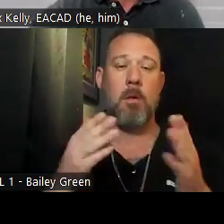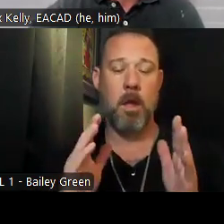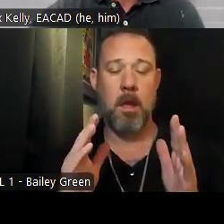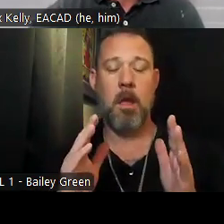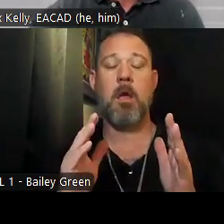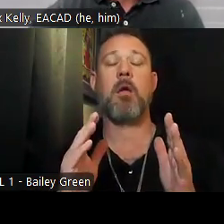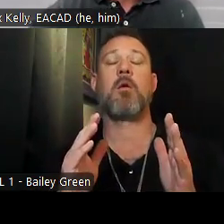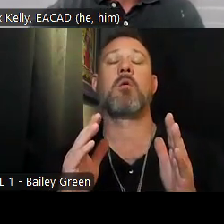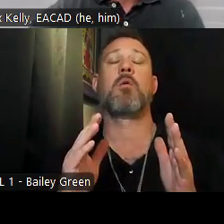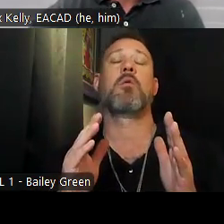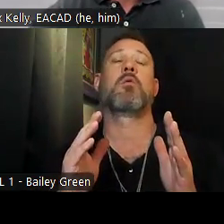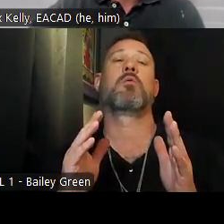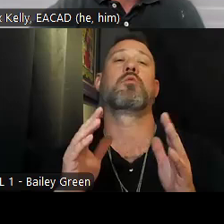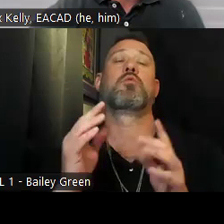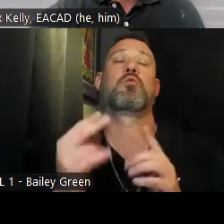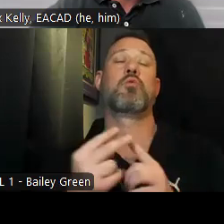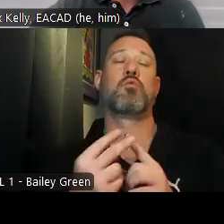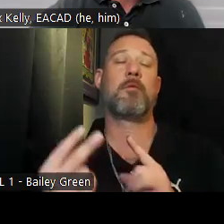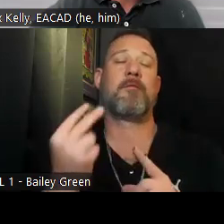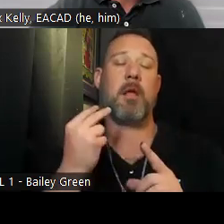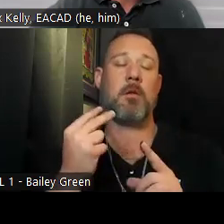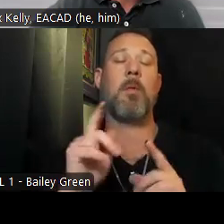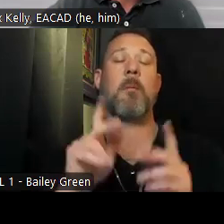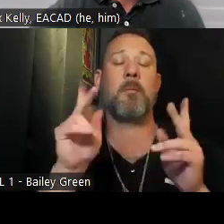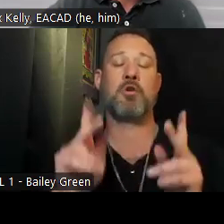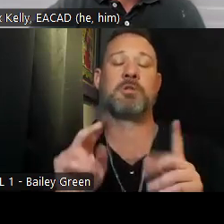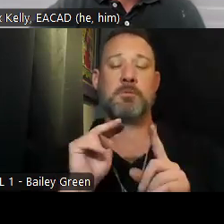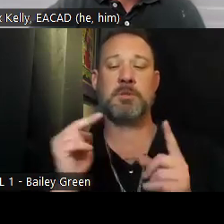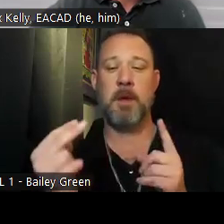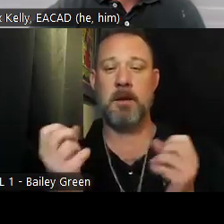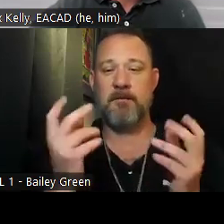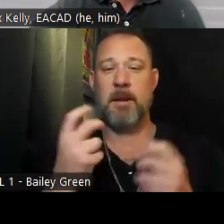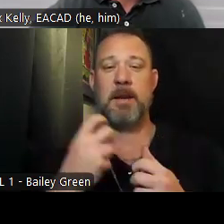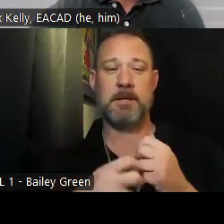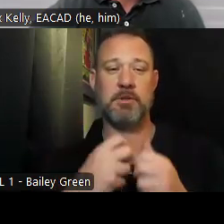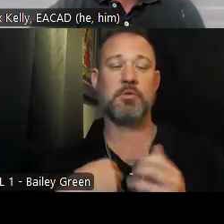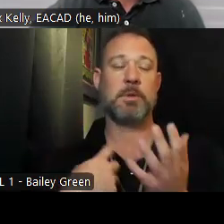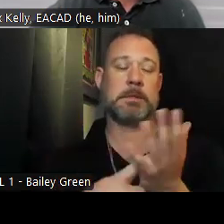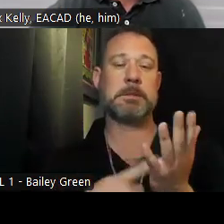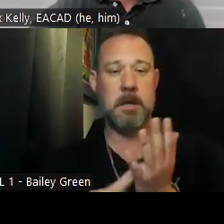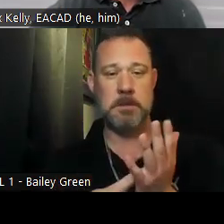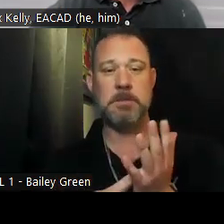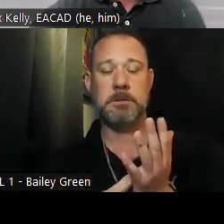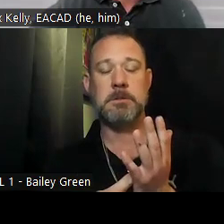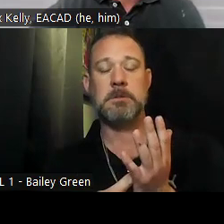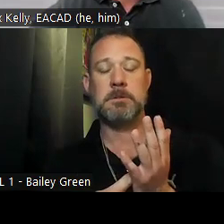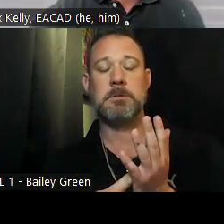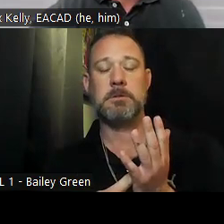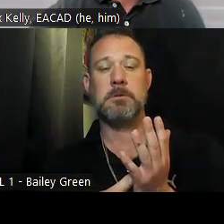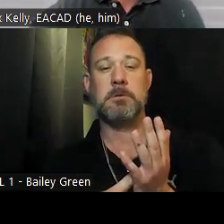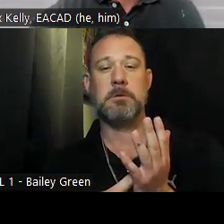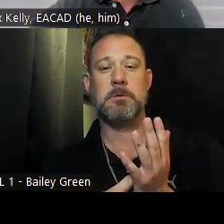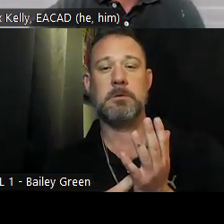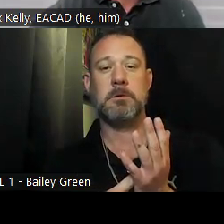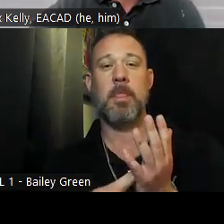to kind of reflect from the person's perspective on many of the issues that we talk about in the master plan for aging and that